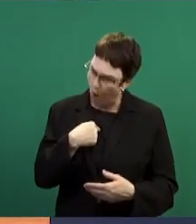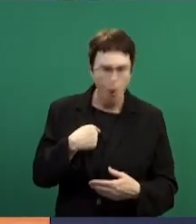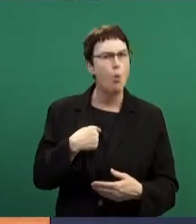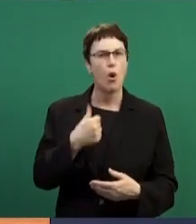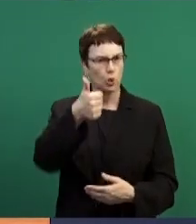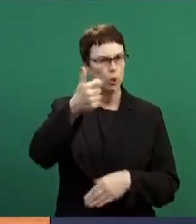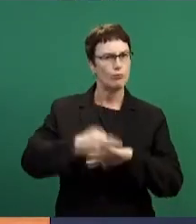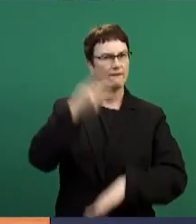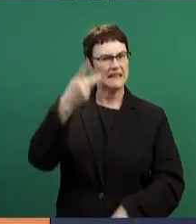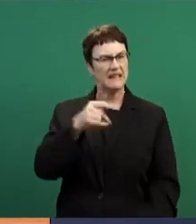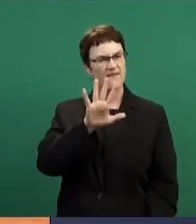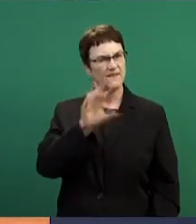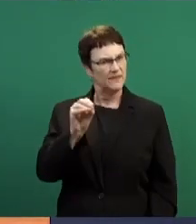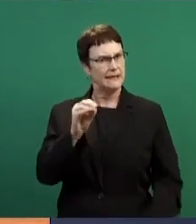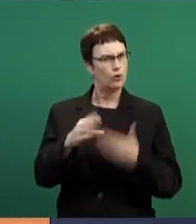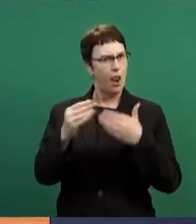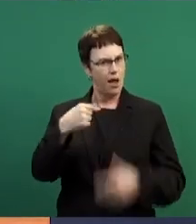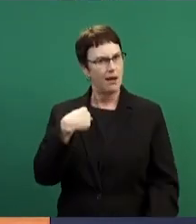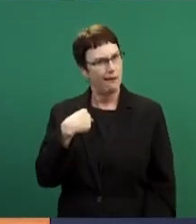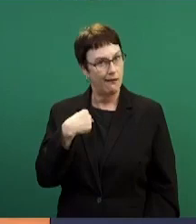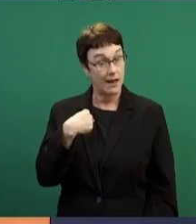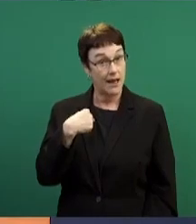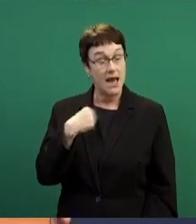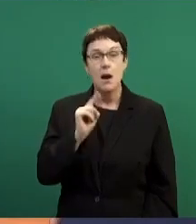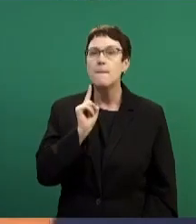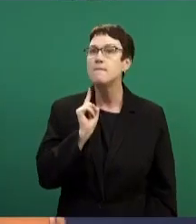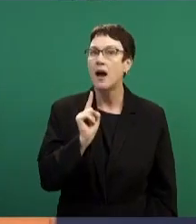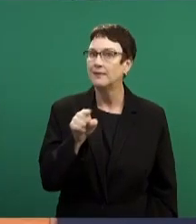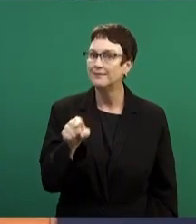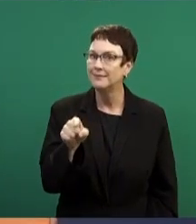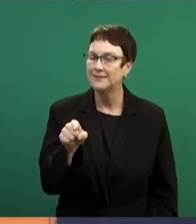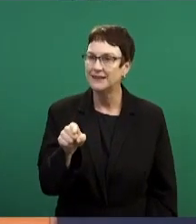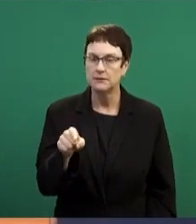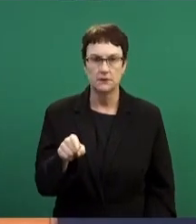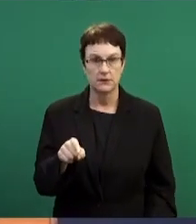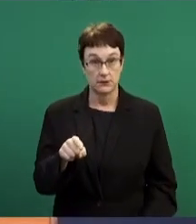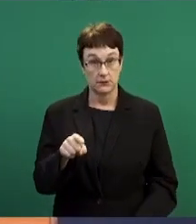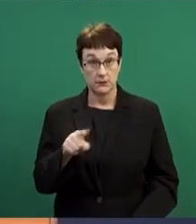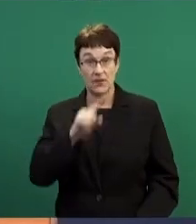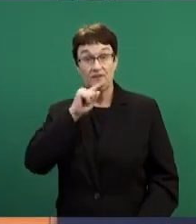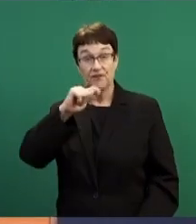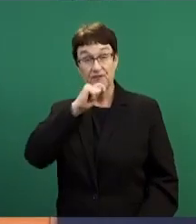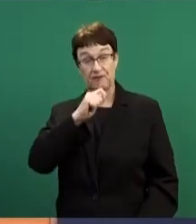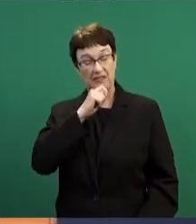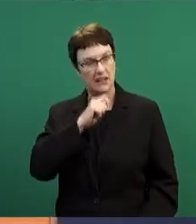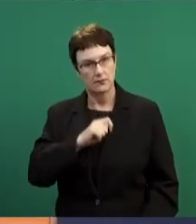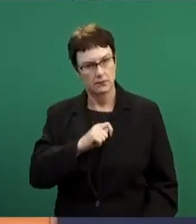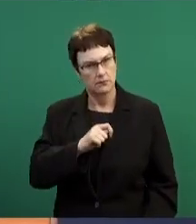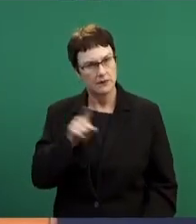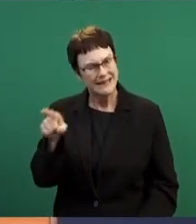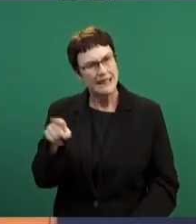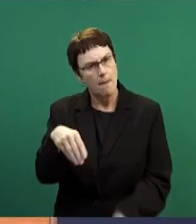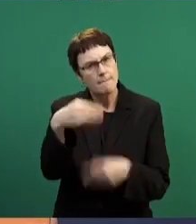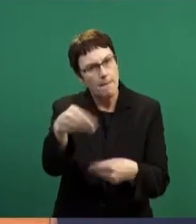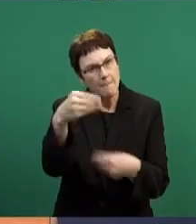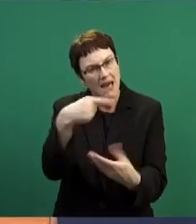profit of $50. But that remains a paper profit. It's unrealized.